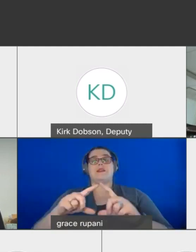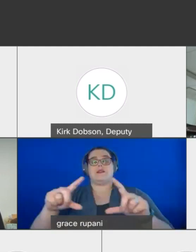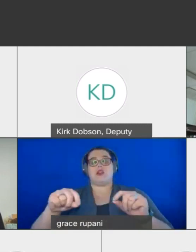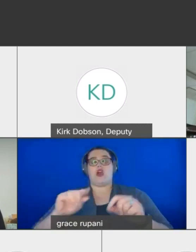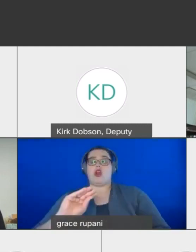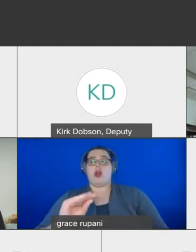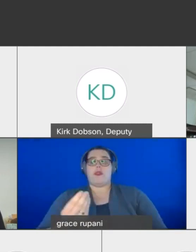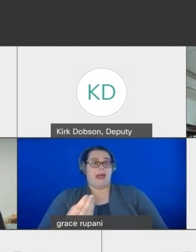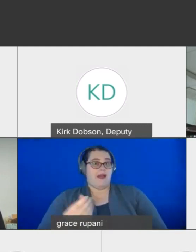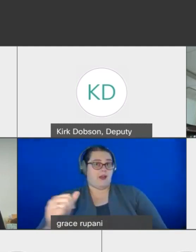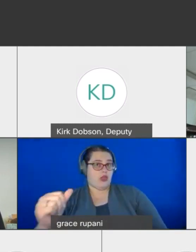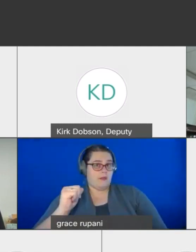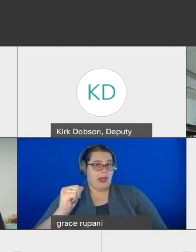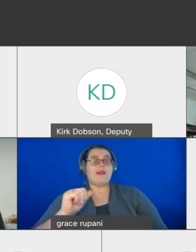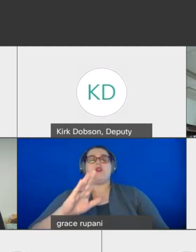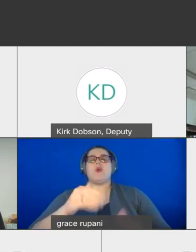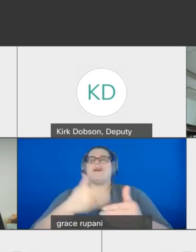date. Currently,